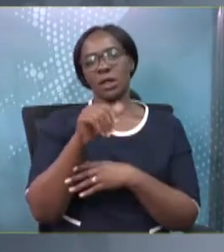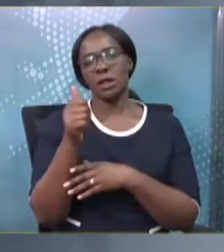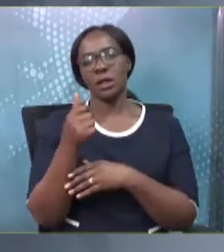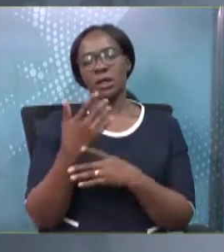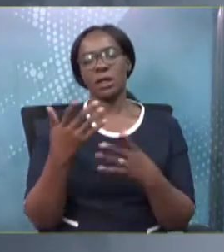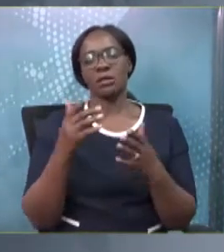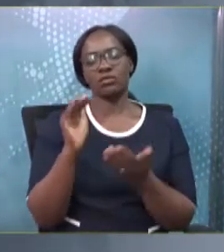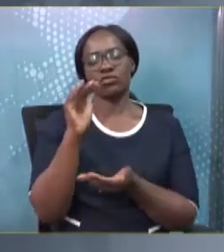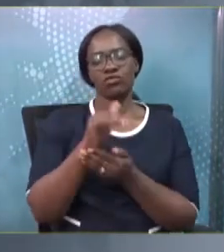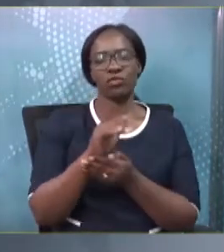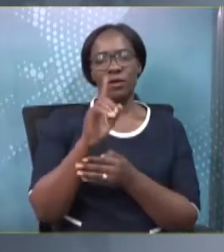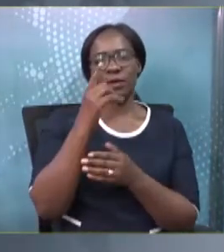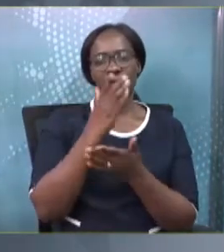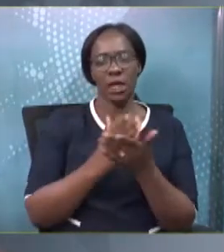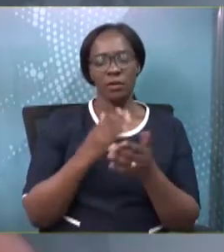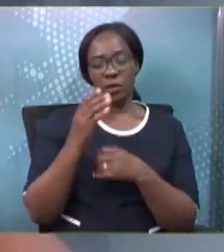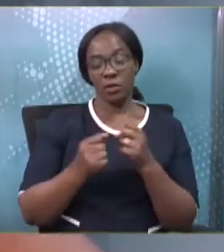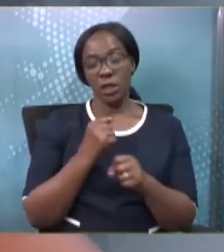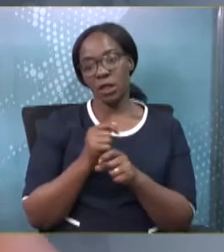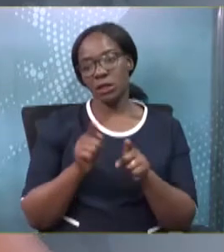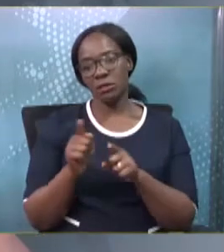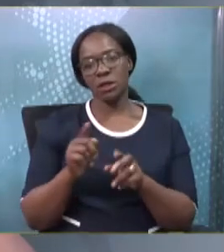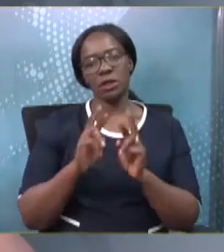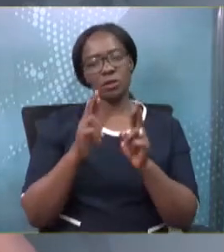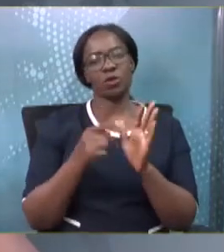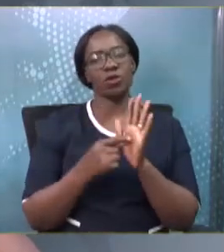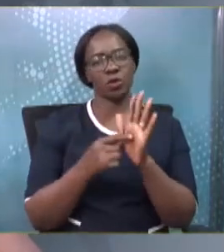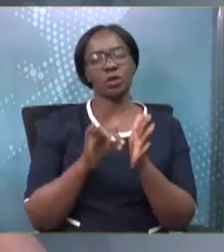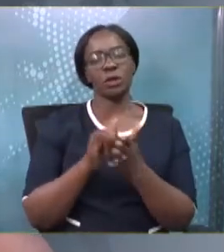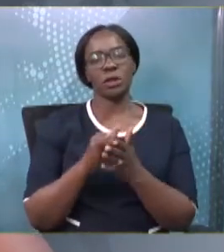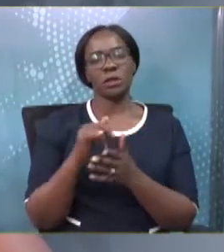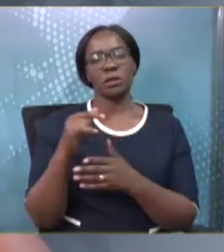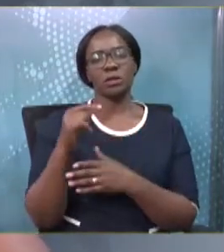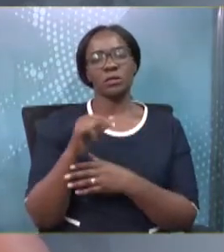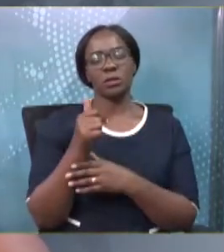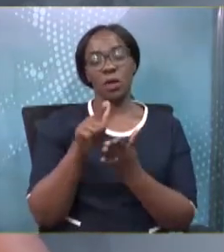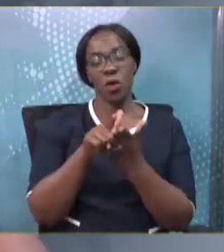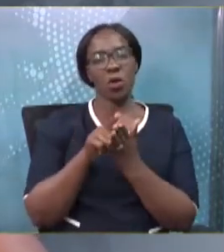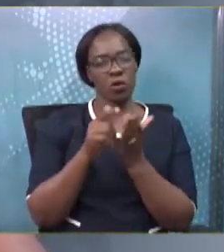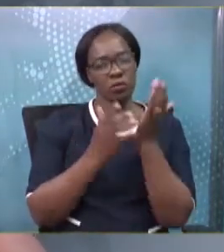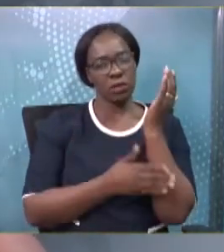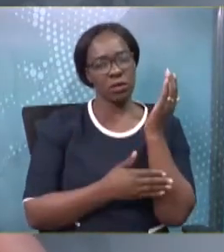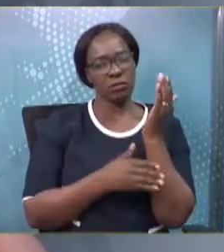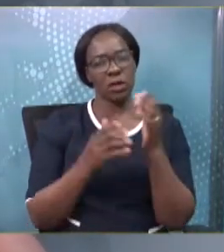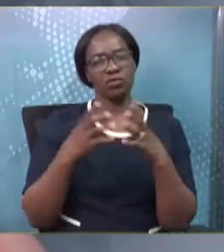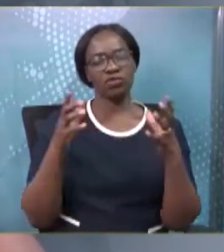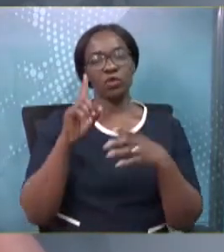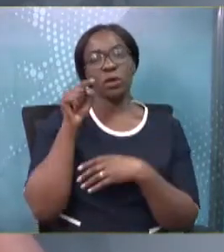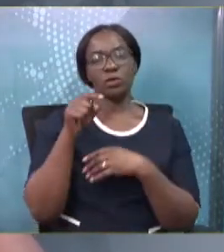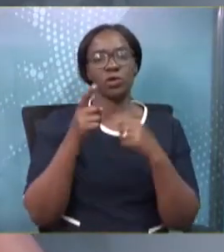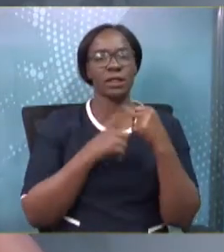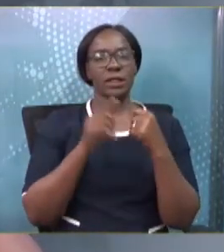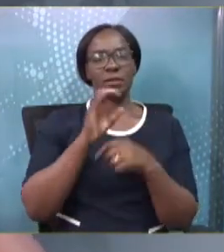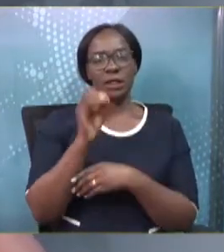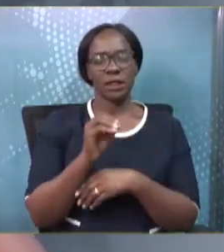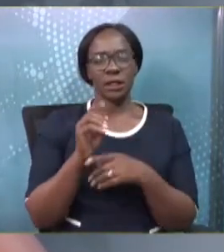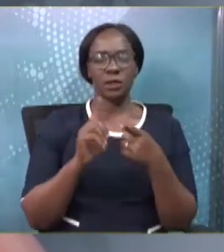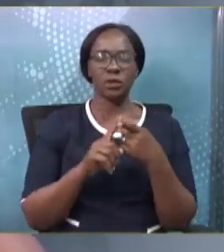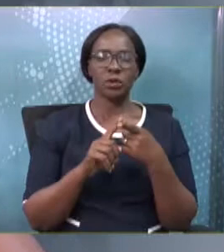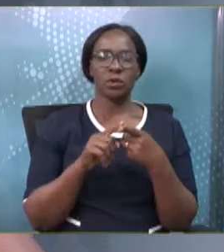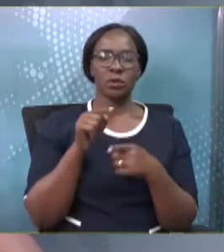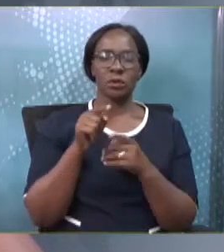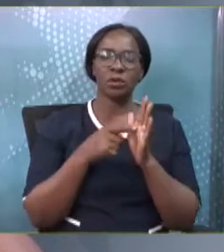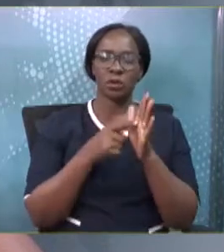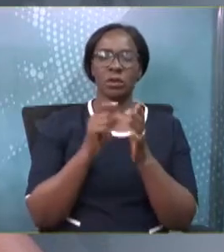in the first half of the year. The report further shows that the gross non-performing loan ratio rose by 1.6 percentage points